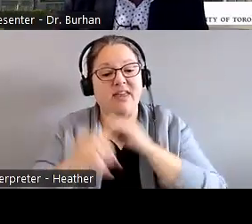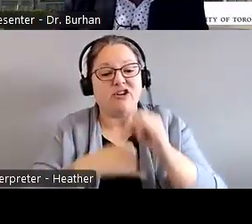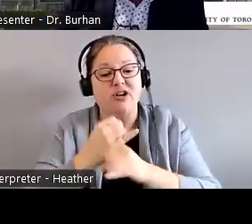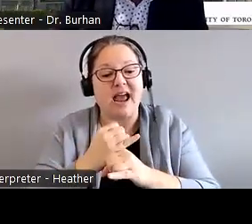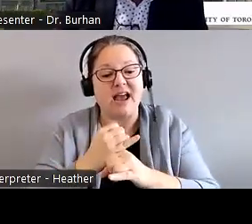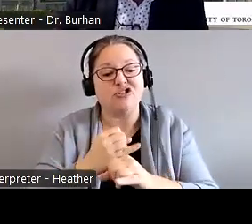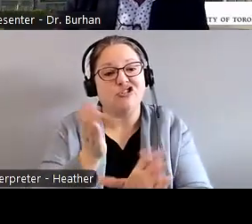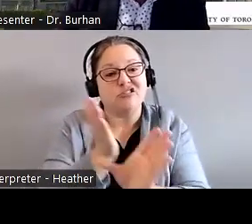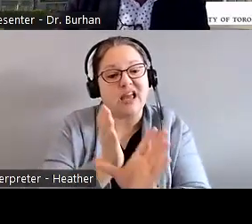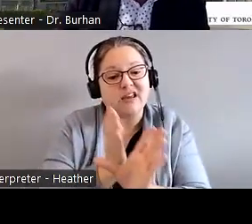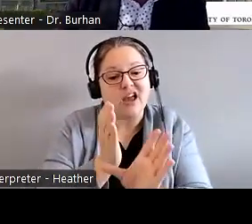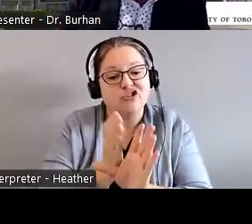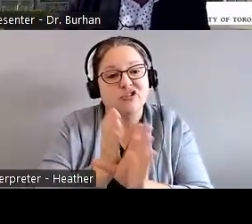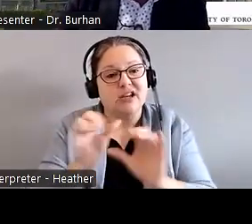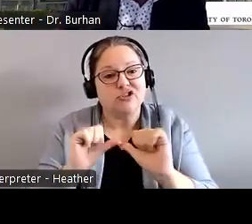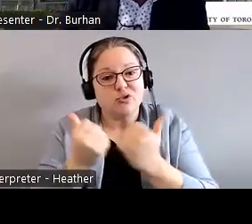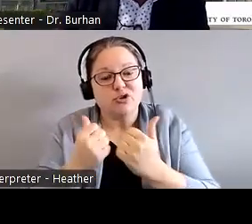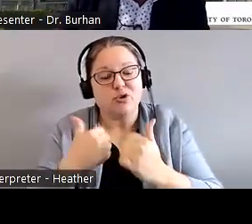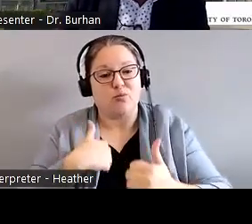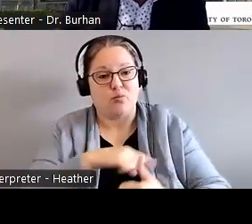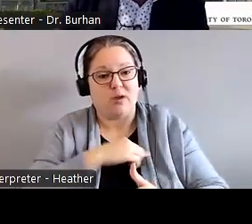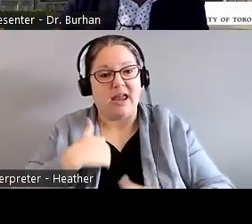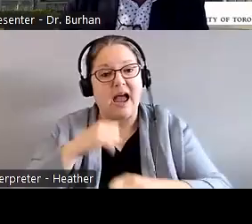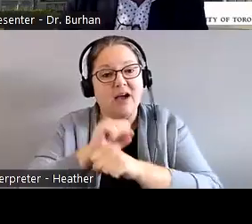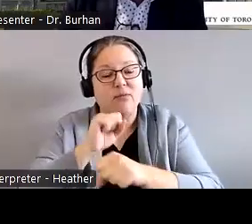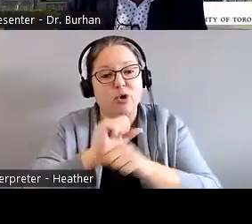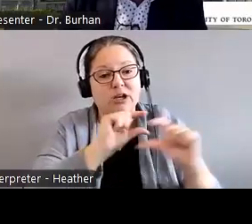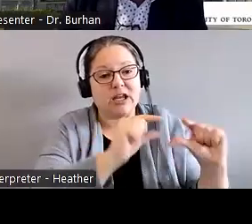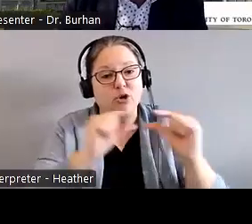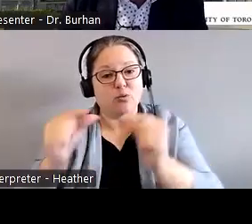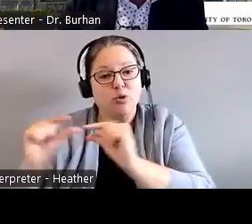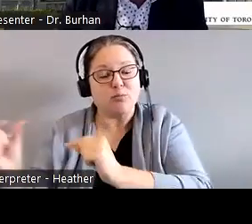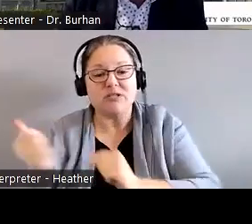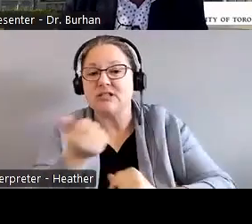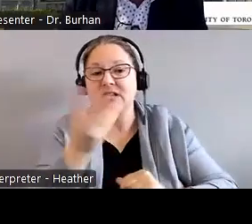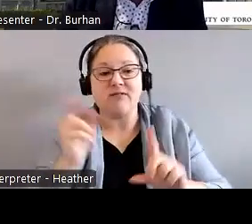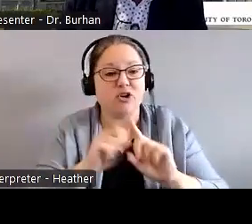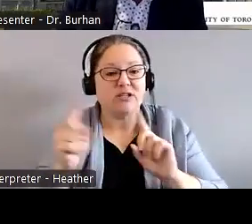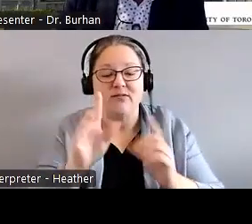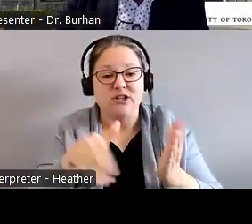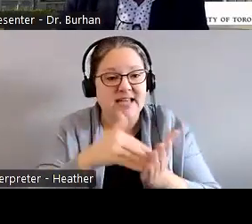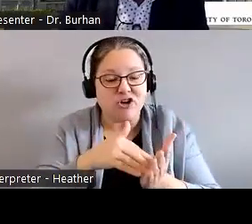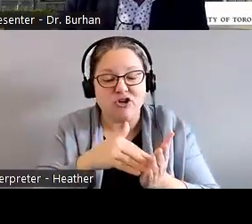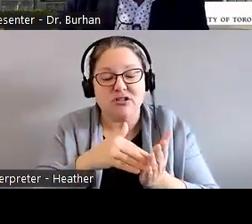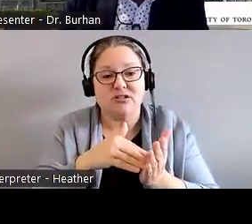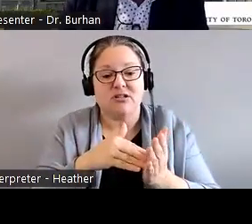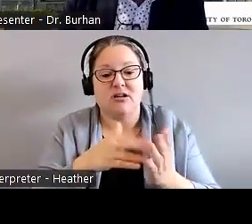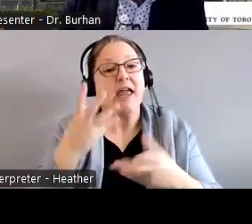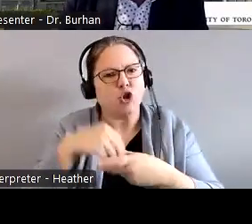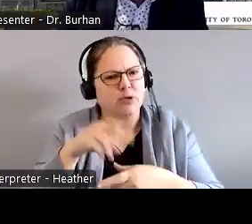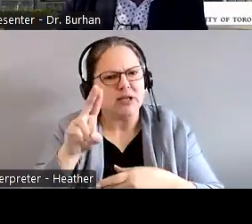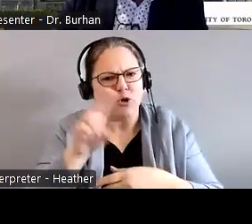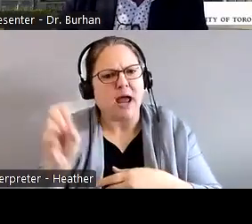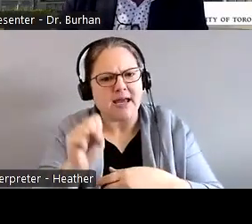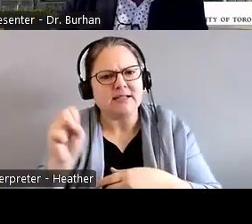have assembled working groups, including a lot of people from different centers, including, of course, the US